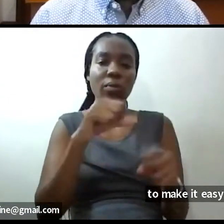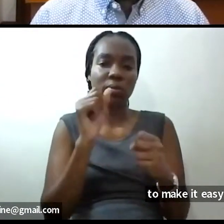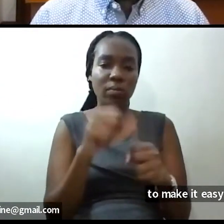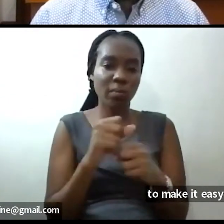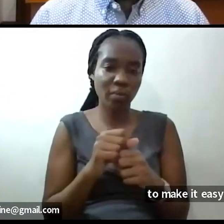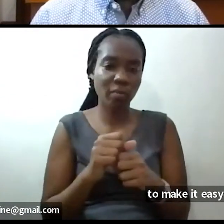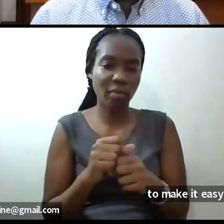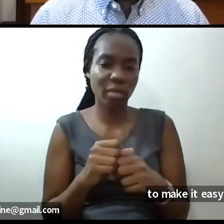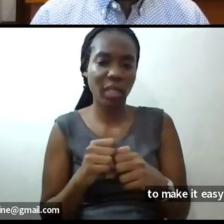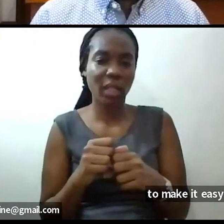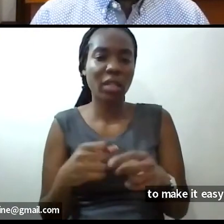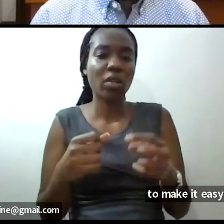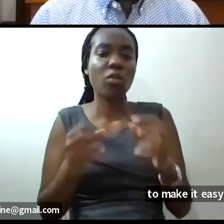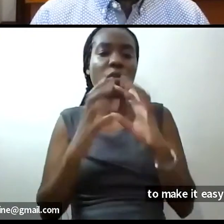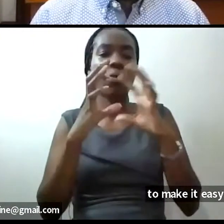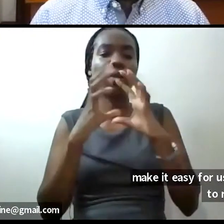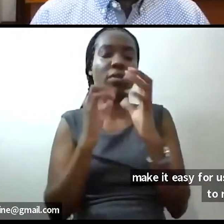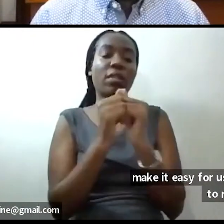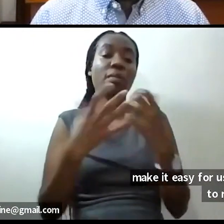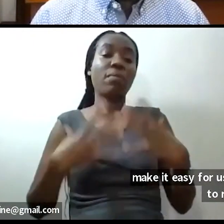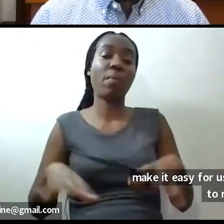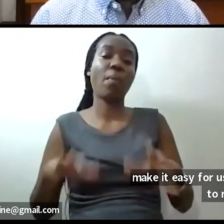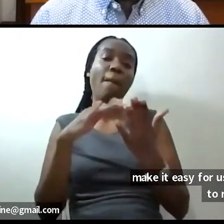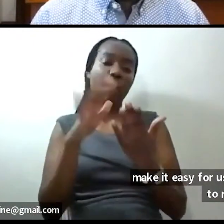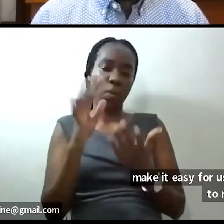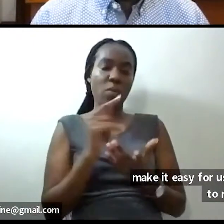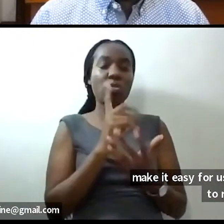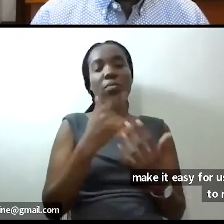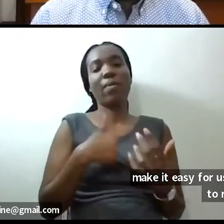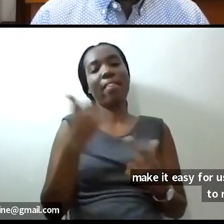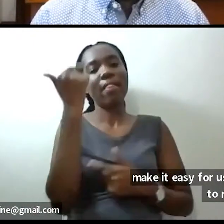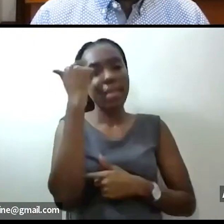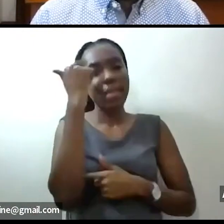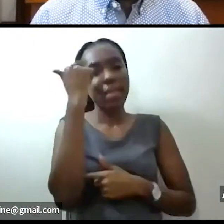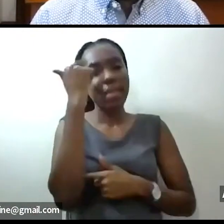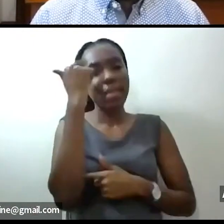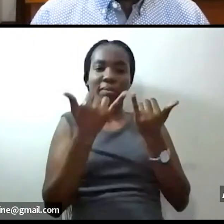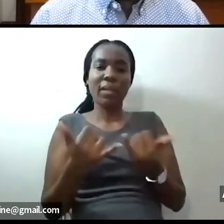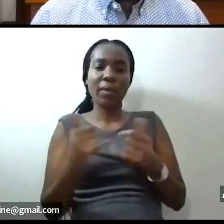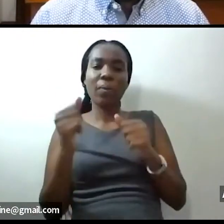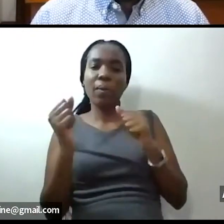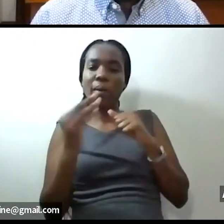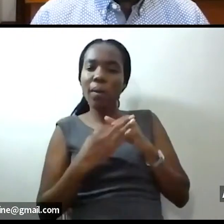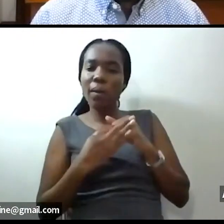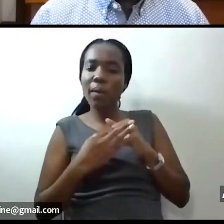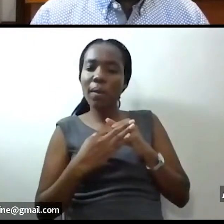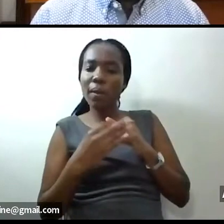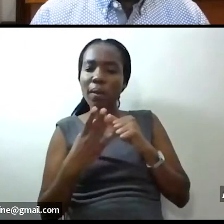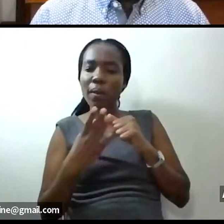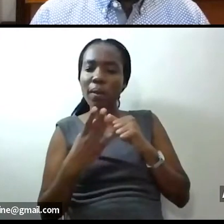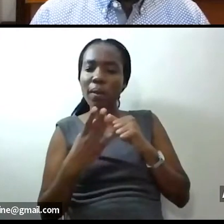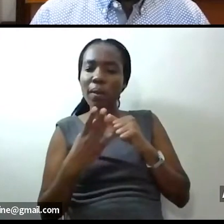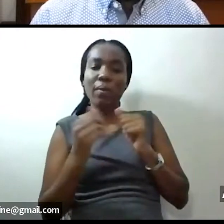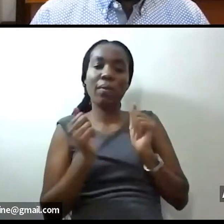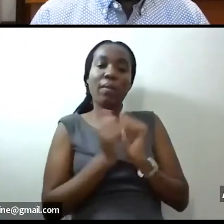more people. All right. I think at this point, it's now 8:12, or rather 9:12.